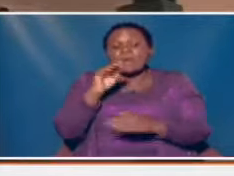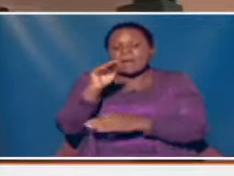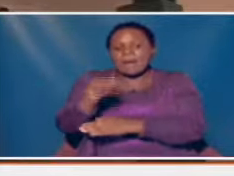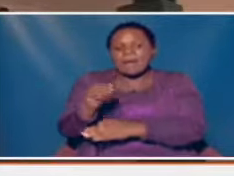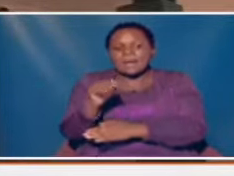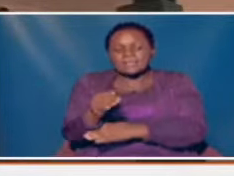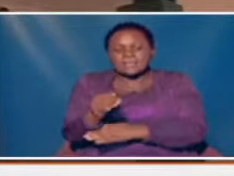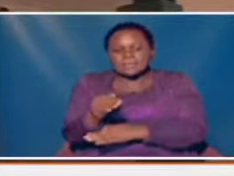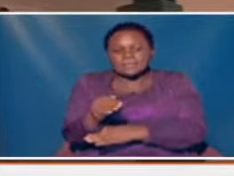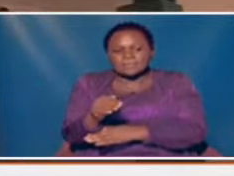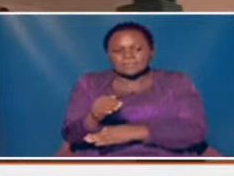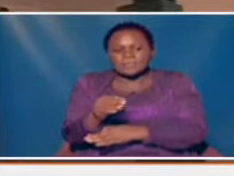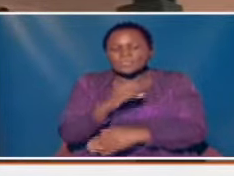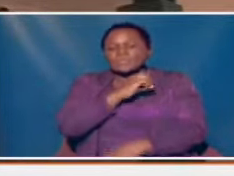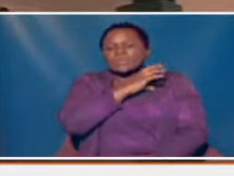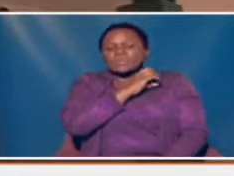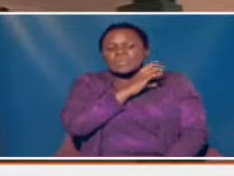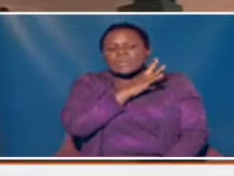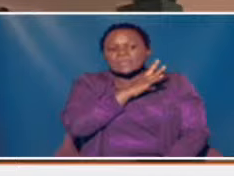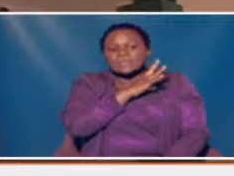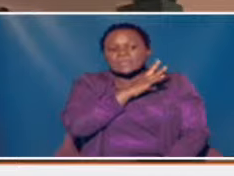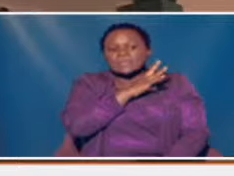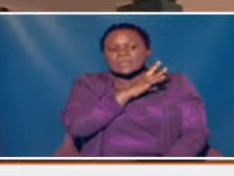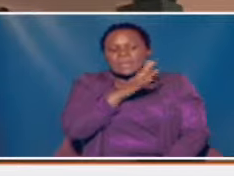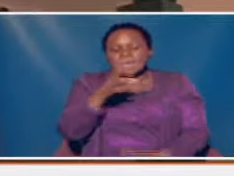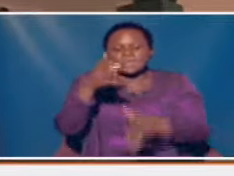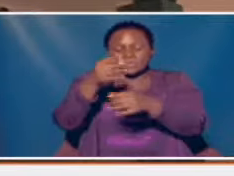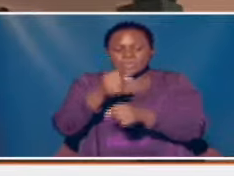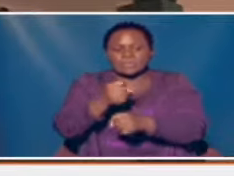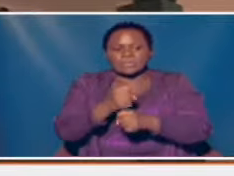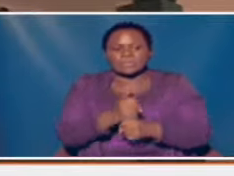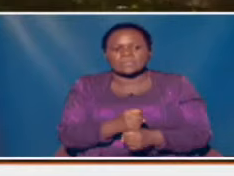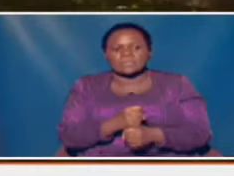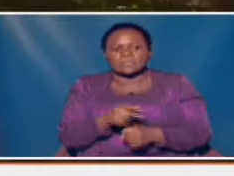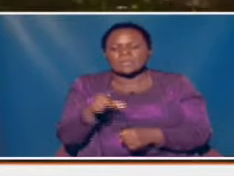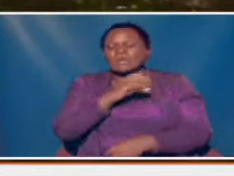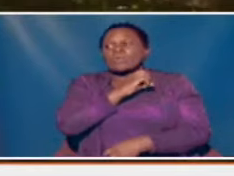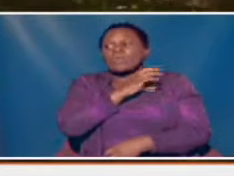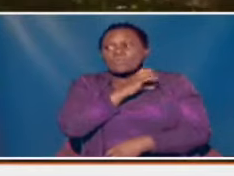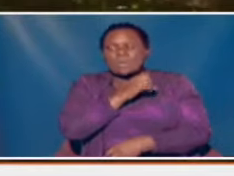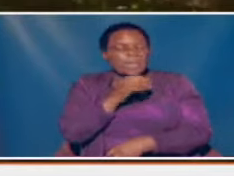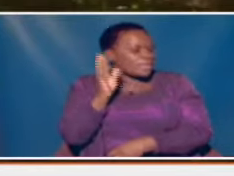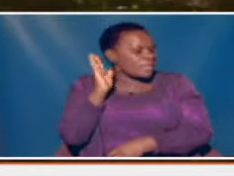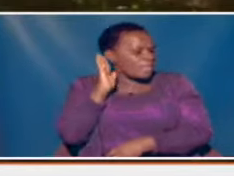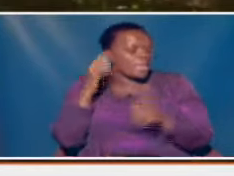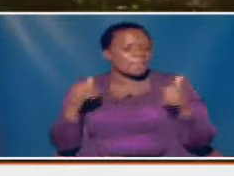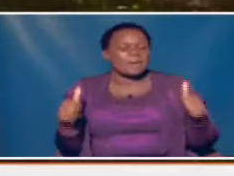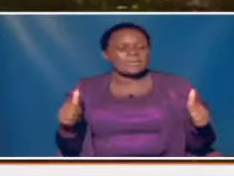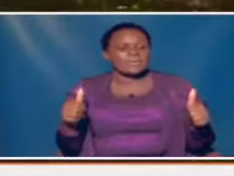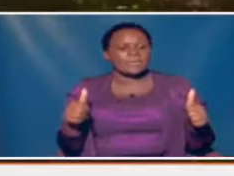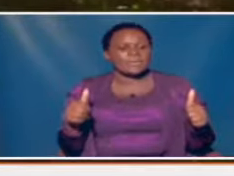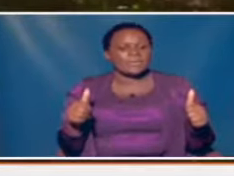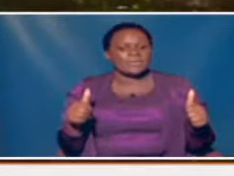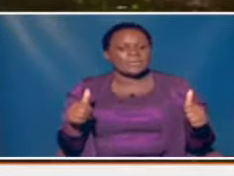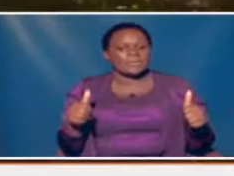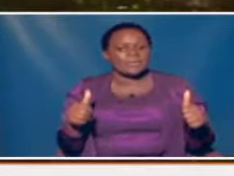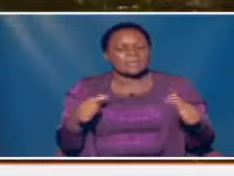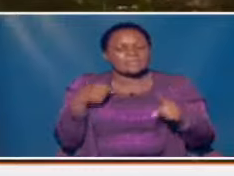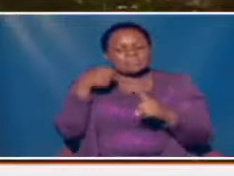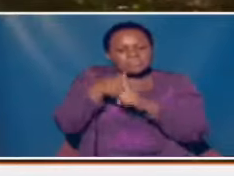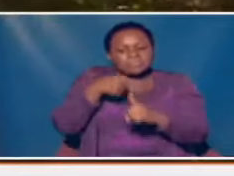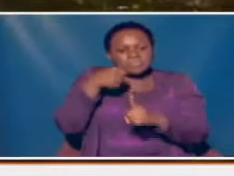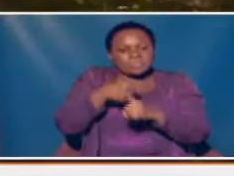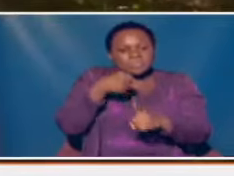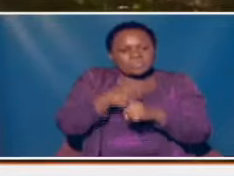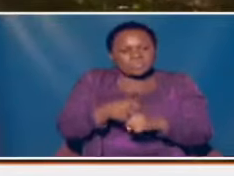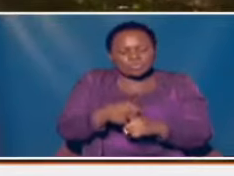that despite their complaints to the Runda Association, their cries have not been heard. Their efforts to try to